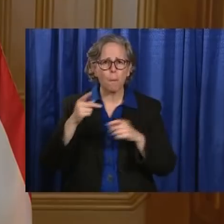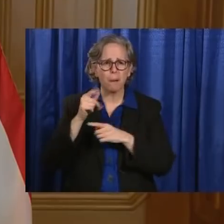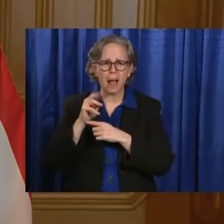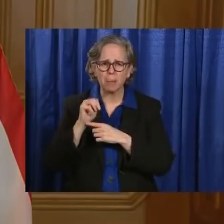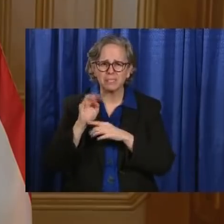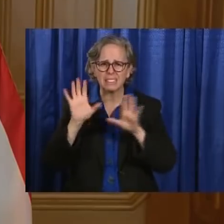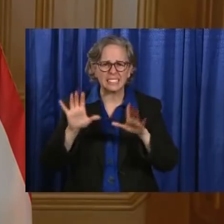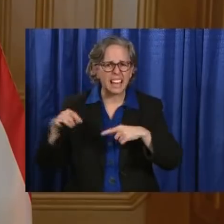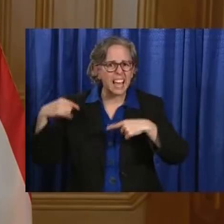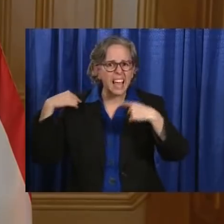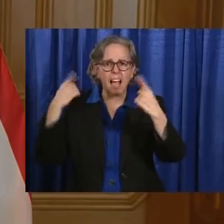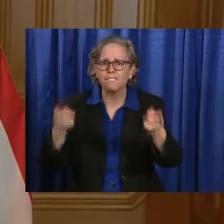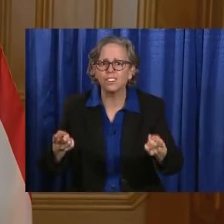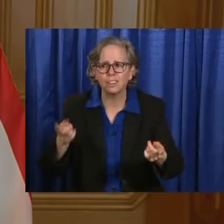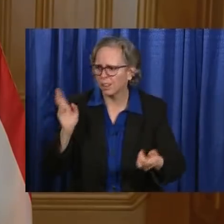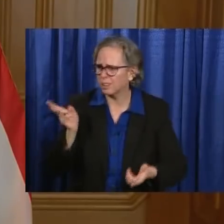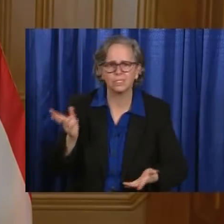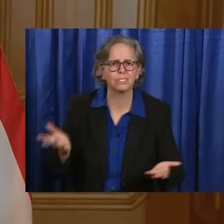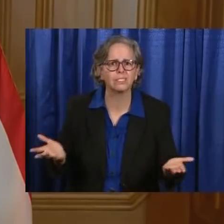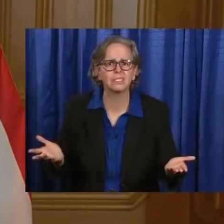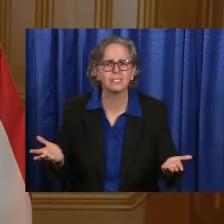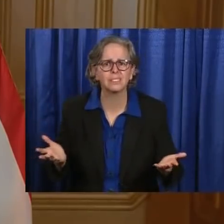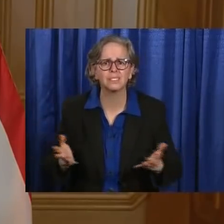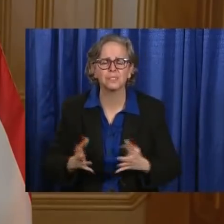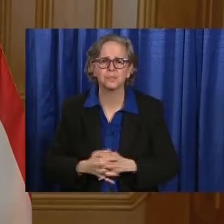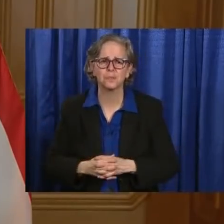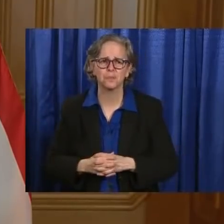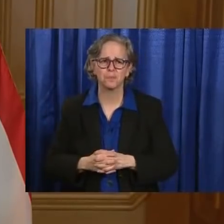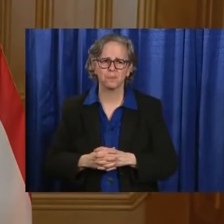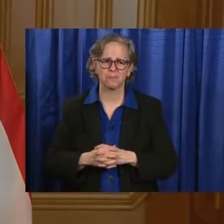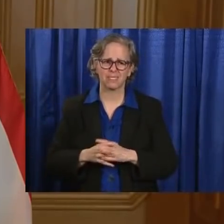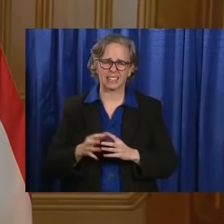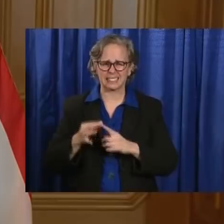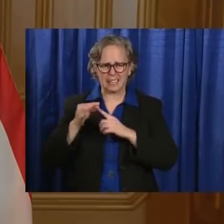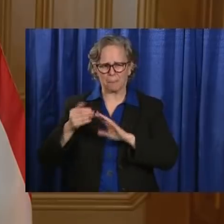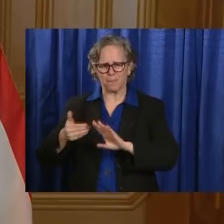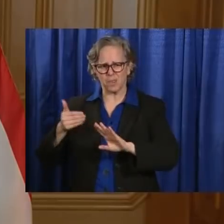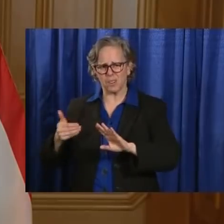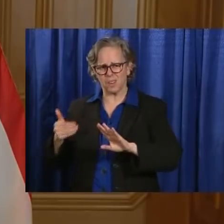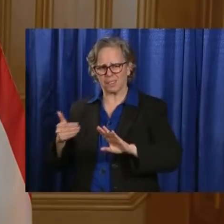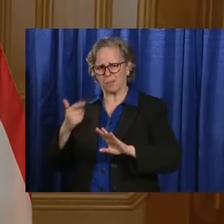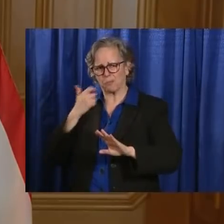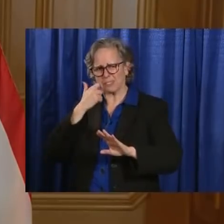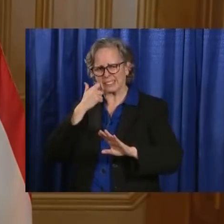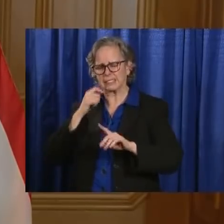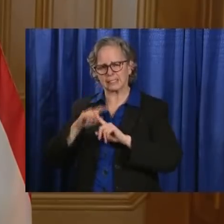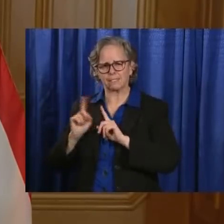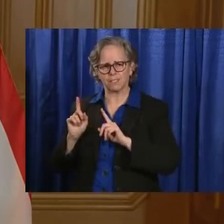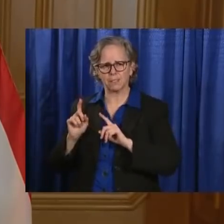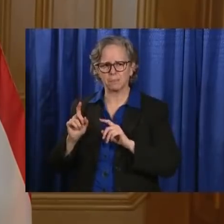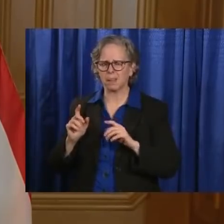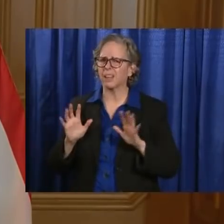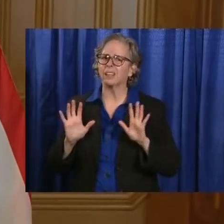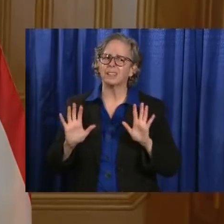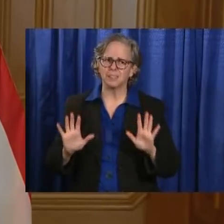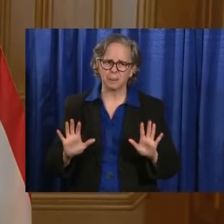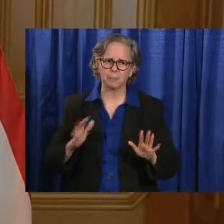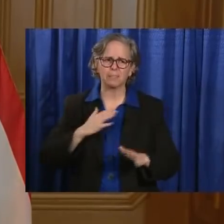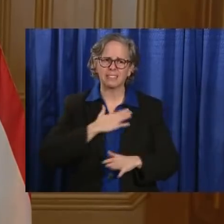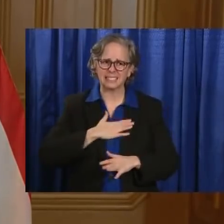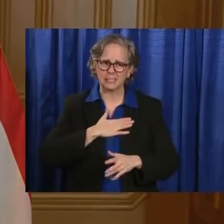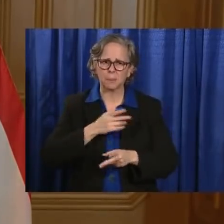us really can remember, except for the last few Sundays that have been so very, very different. So again, I would just urge everyone to be